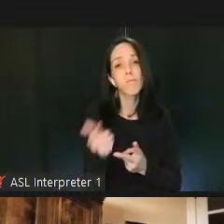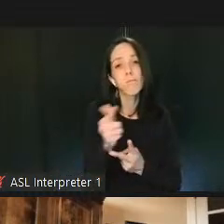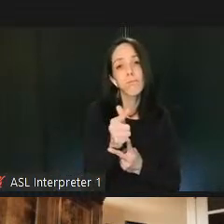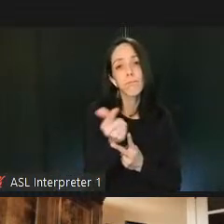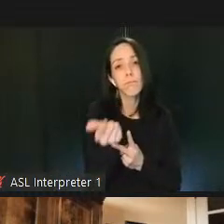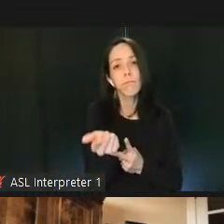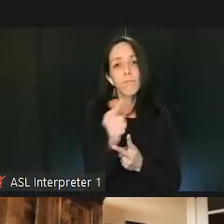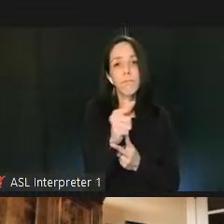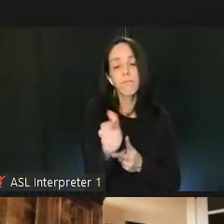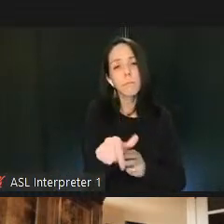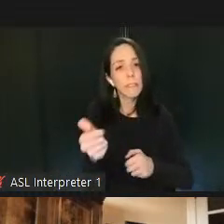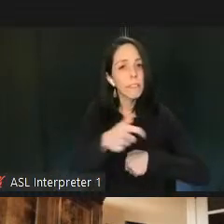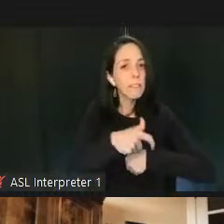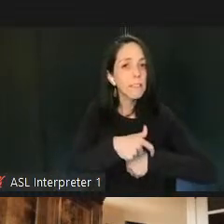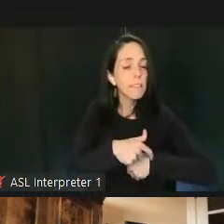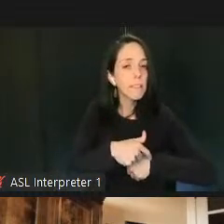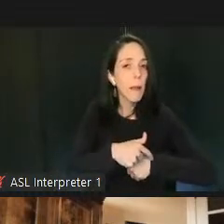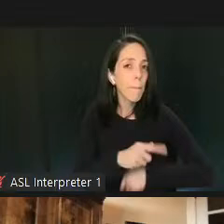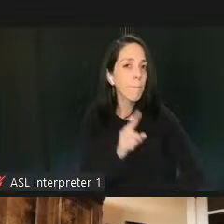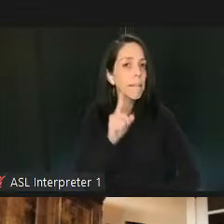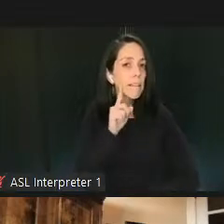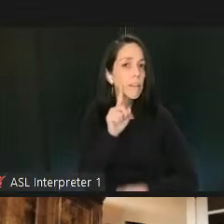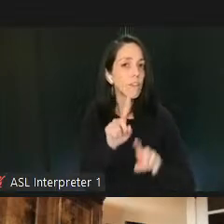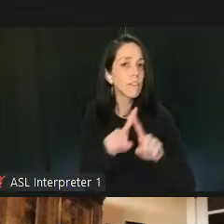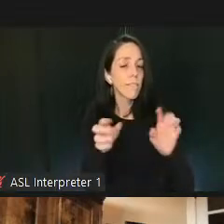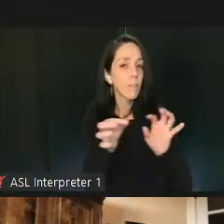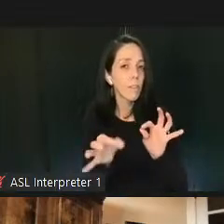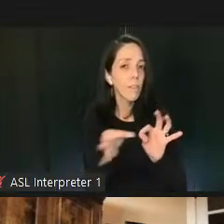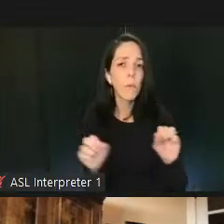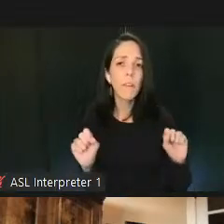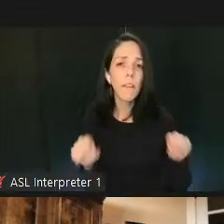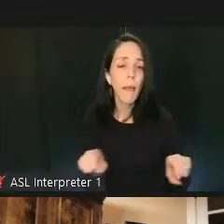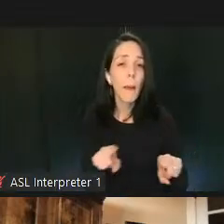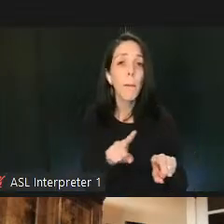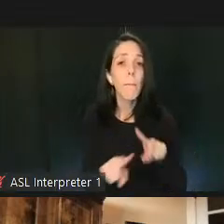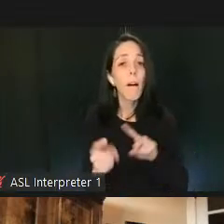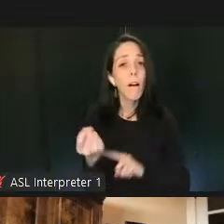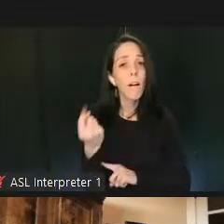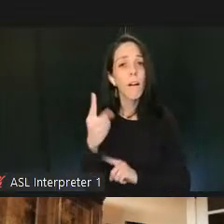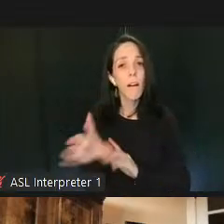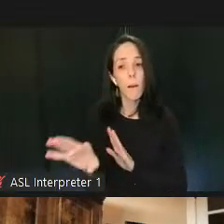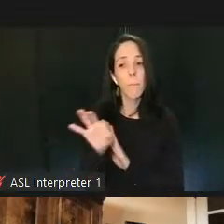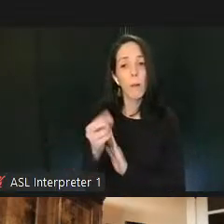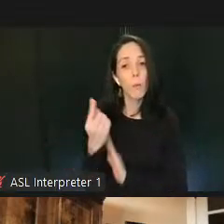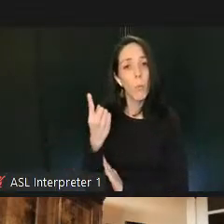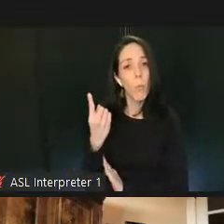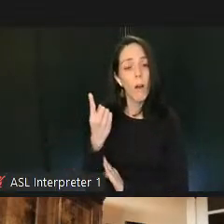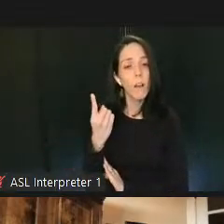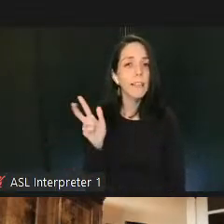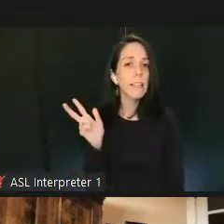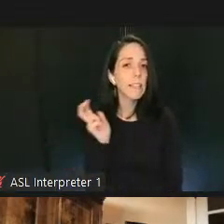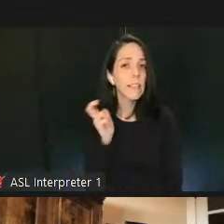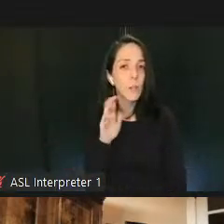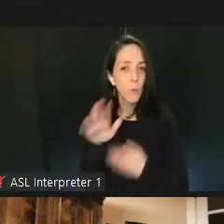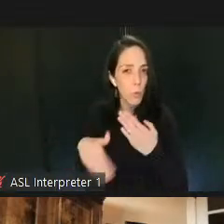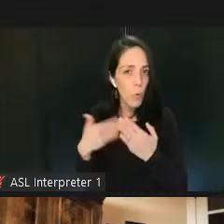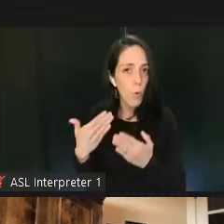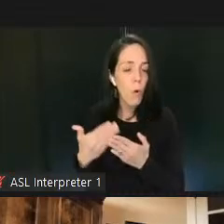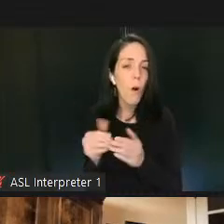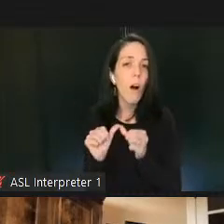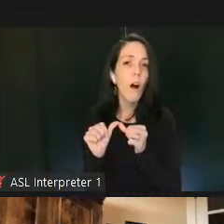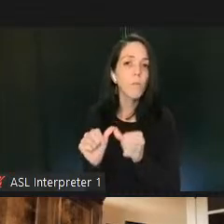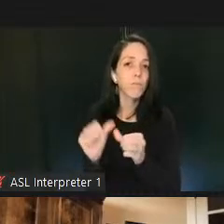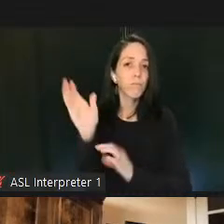any time to hear the presentation in the other language, but you must select one in order to hear all of today's